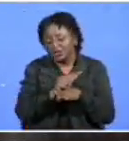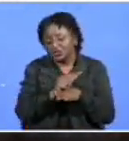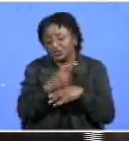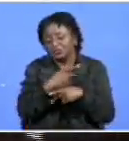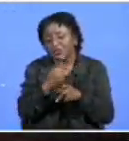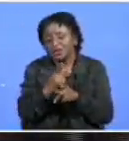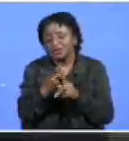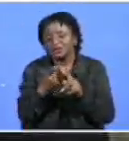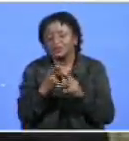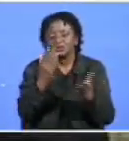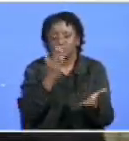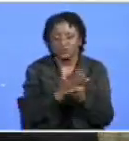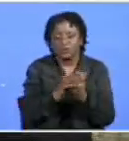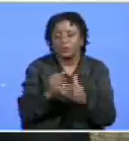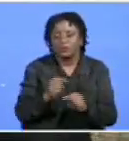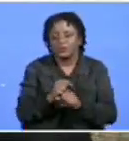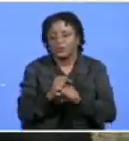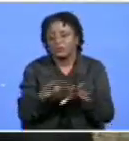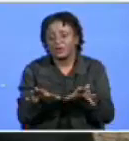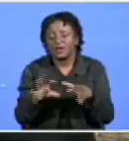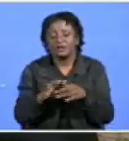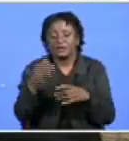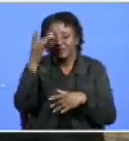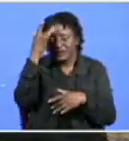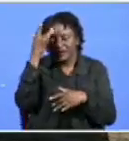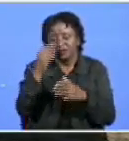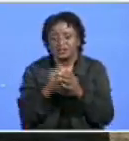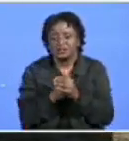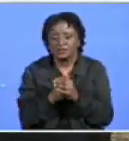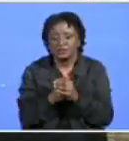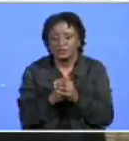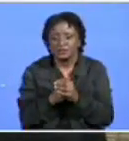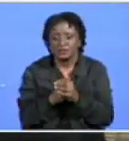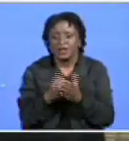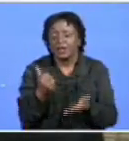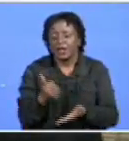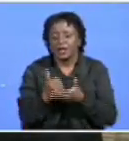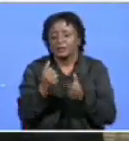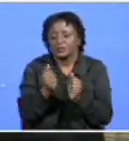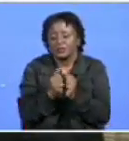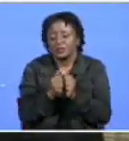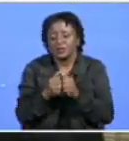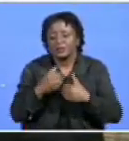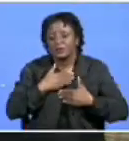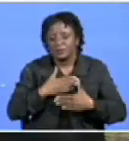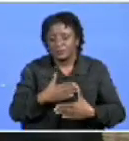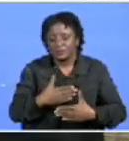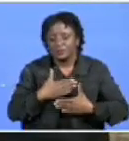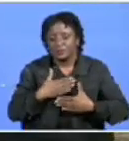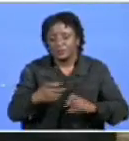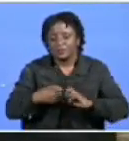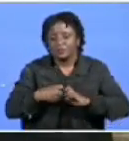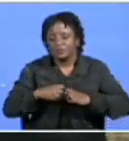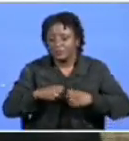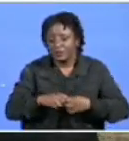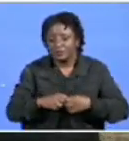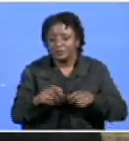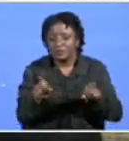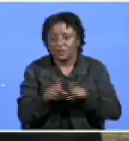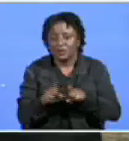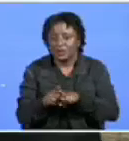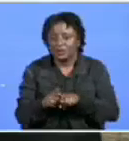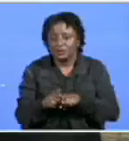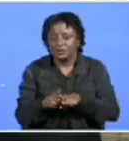have the healing tonic, which is a blood purifier that helps with respiratory problems and also